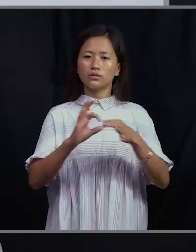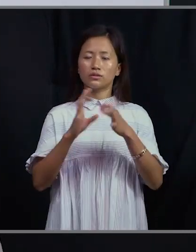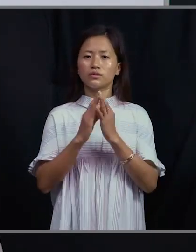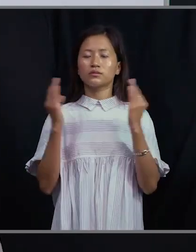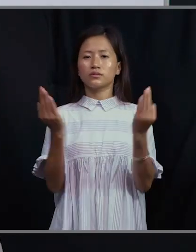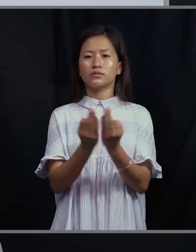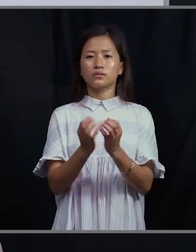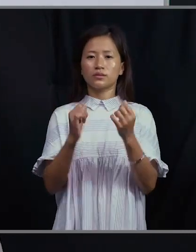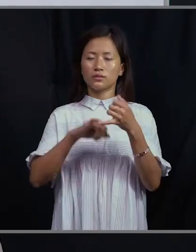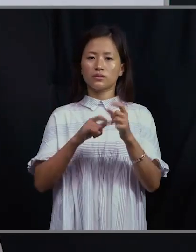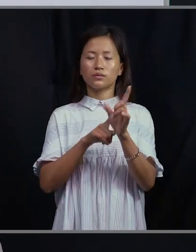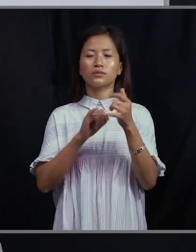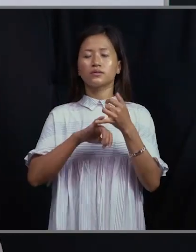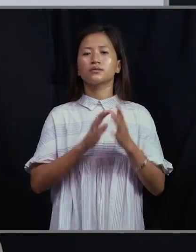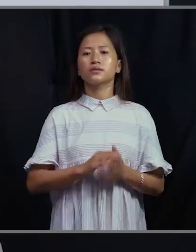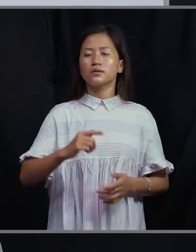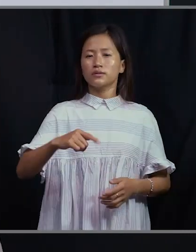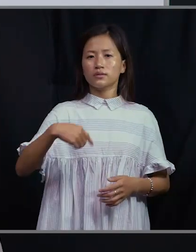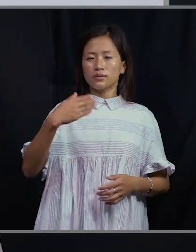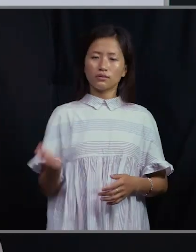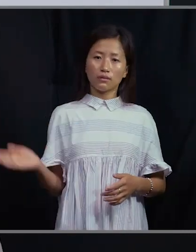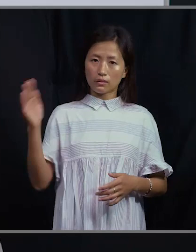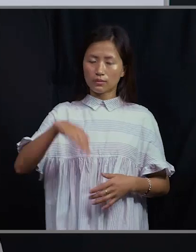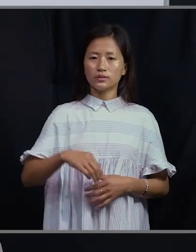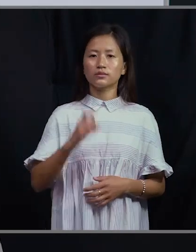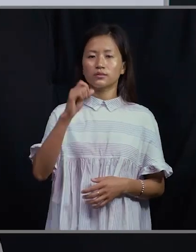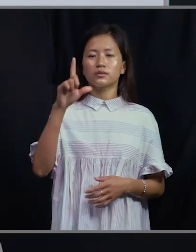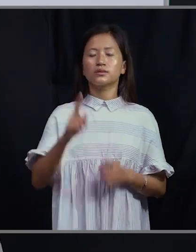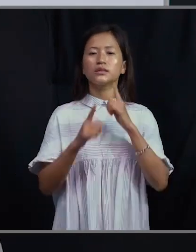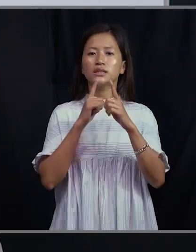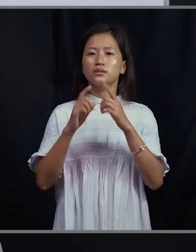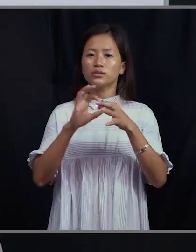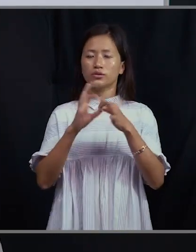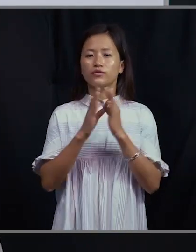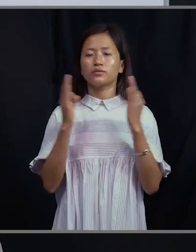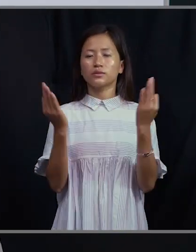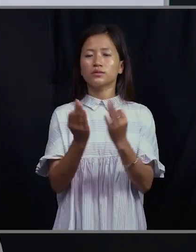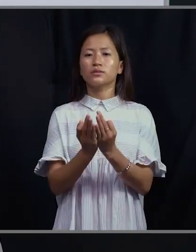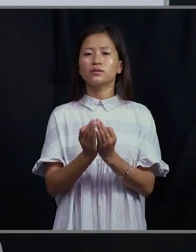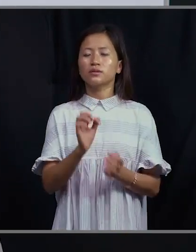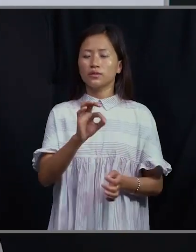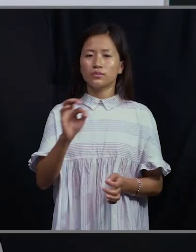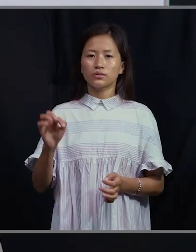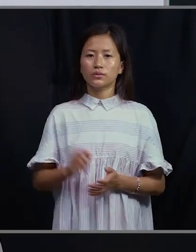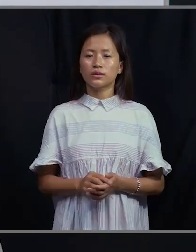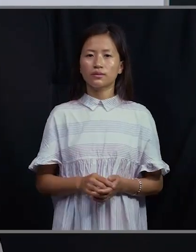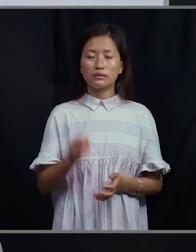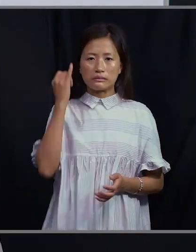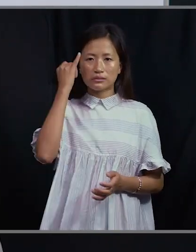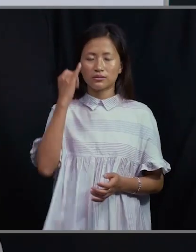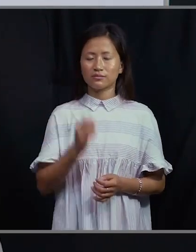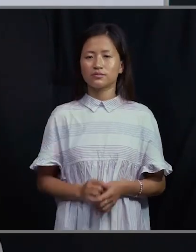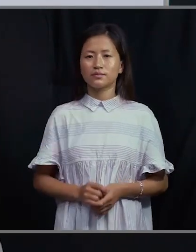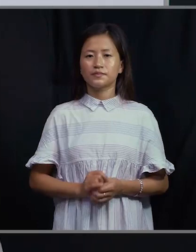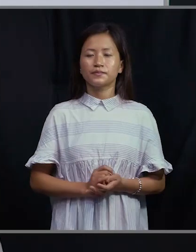system. So in the coming class, okay, we will be discussing about this joint family, okay, which I think is very interesting.